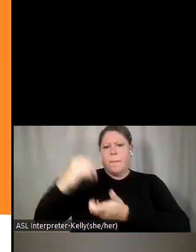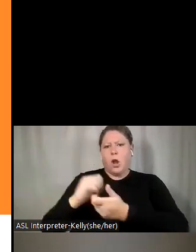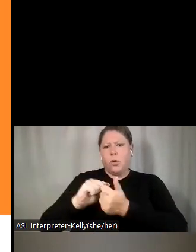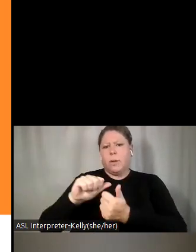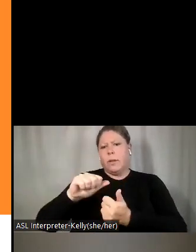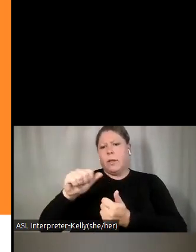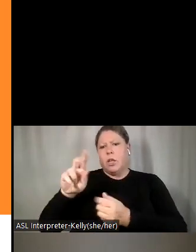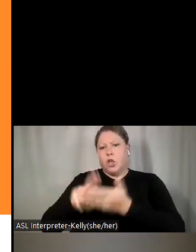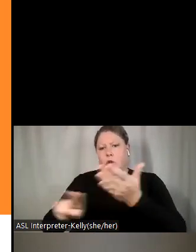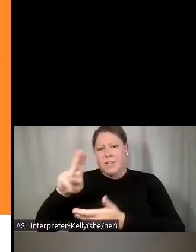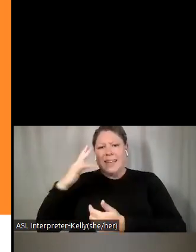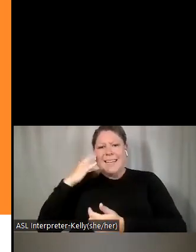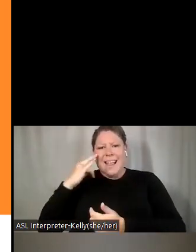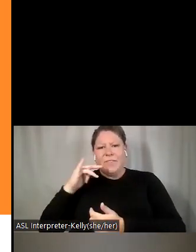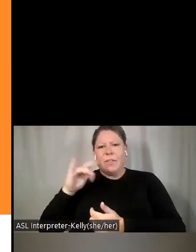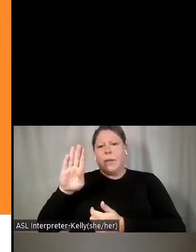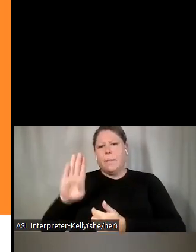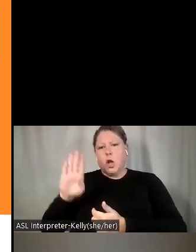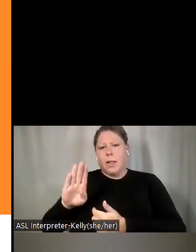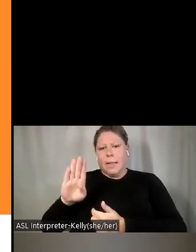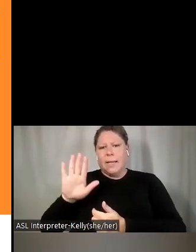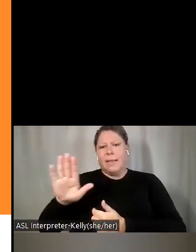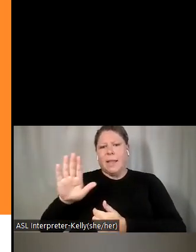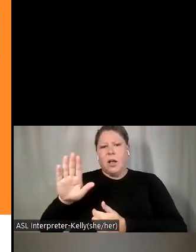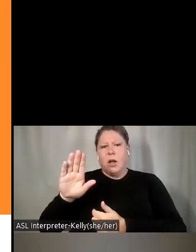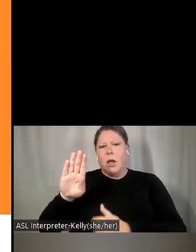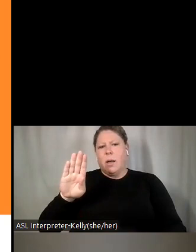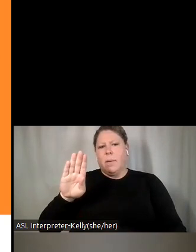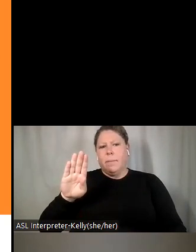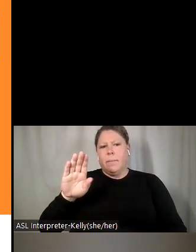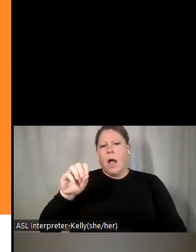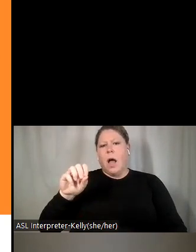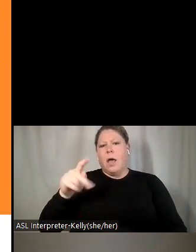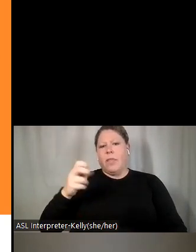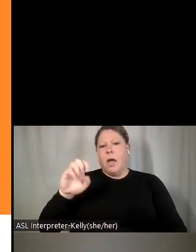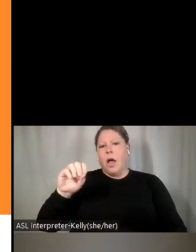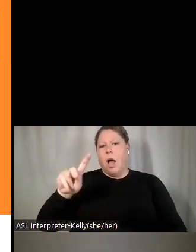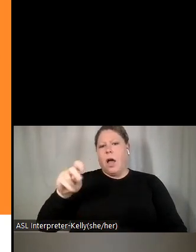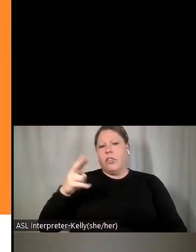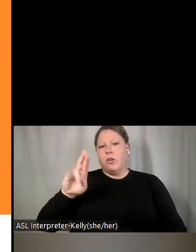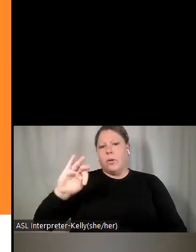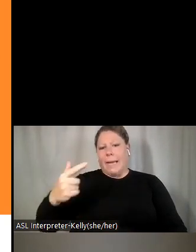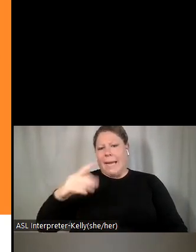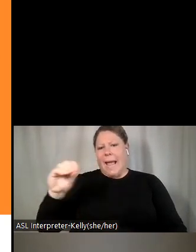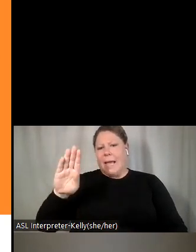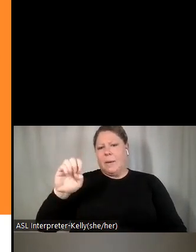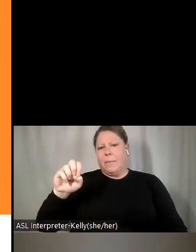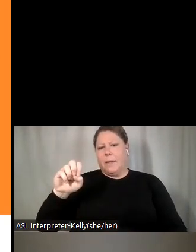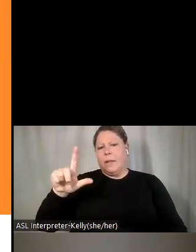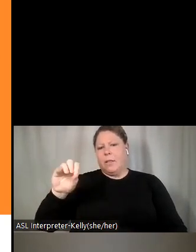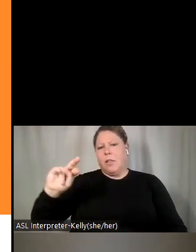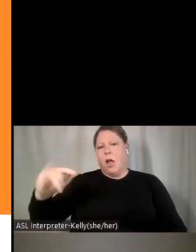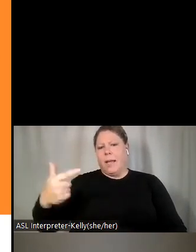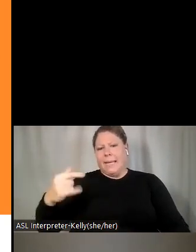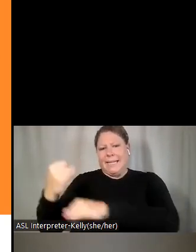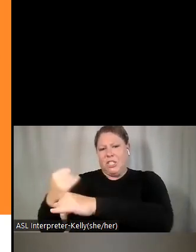the University of California at Berkeley. So these types of partnerships support how we build an organization and drive